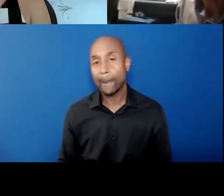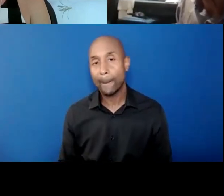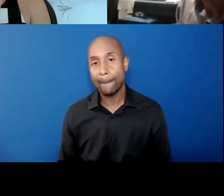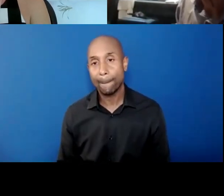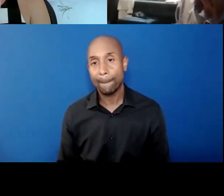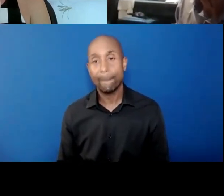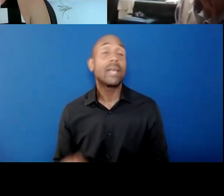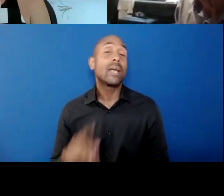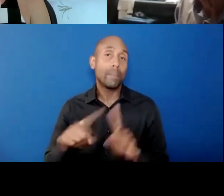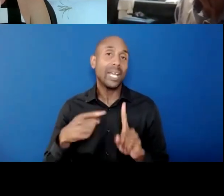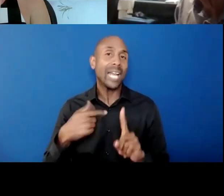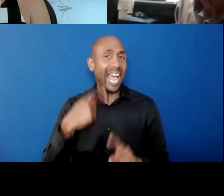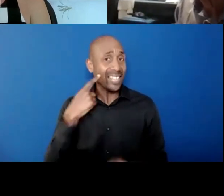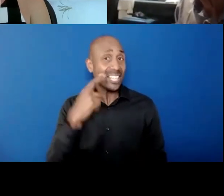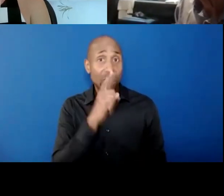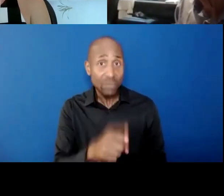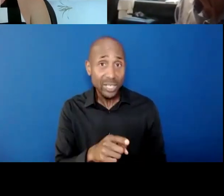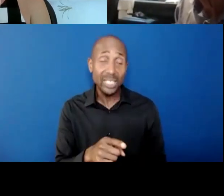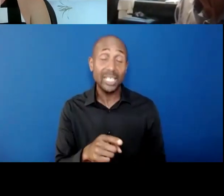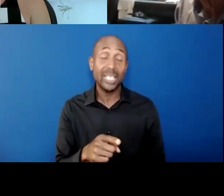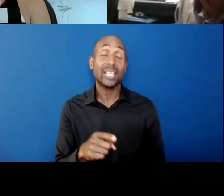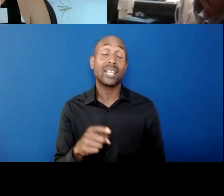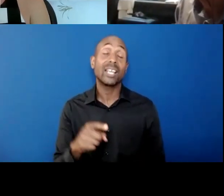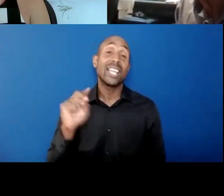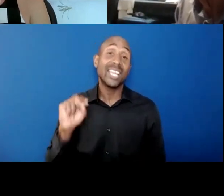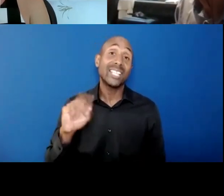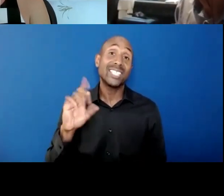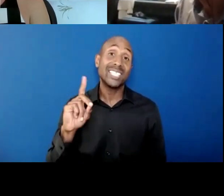a thanks to the Clearinghouse has really helped make a lot of that happen.